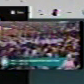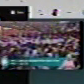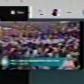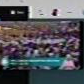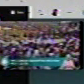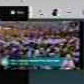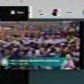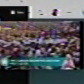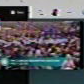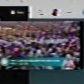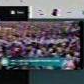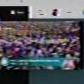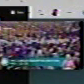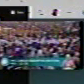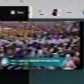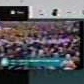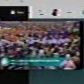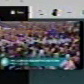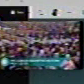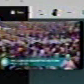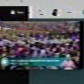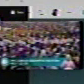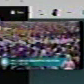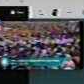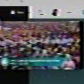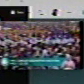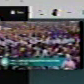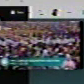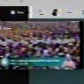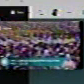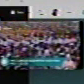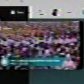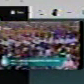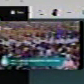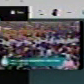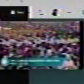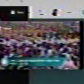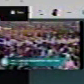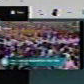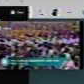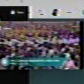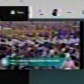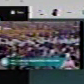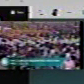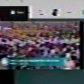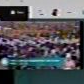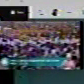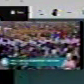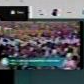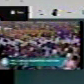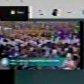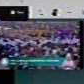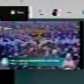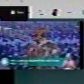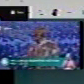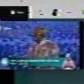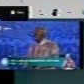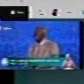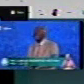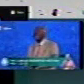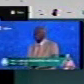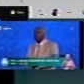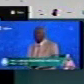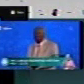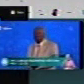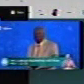Want to greet all our leaders on the platform tonight. Good evening, sir. Happy Sunday. You on